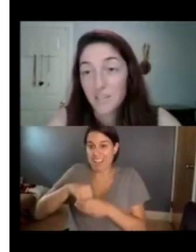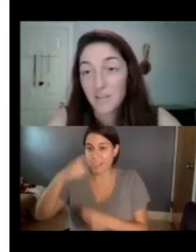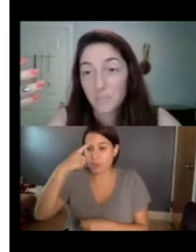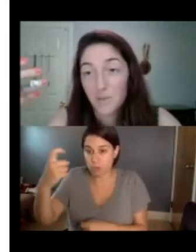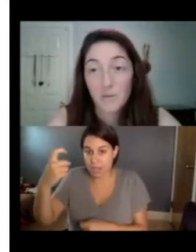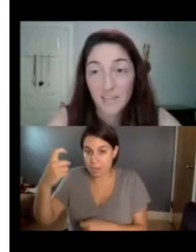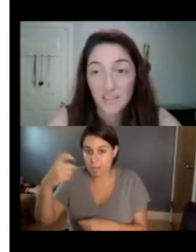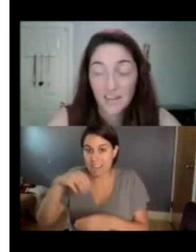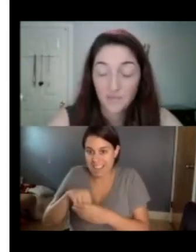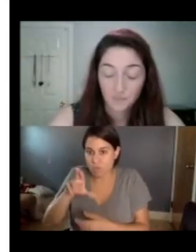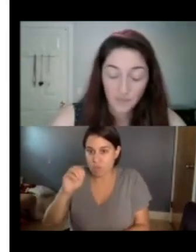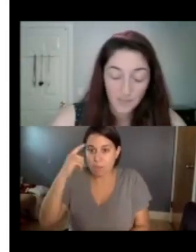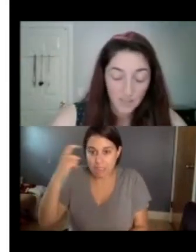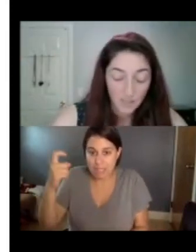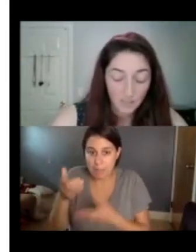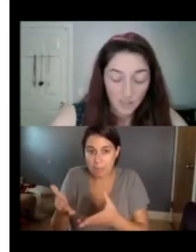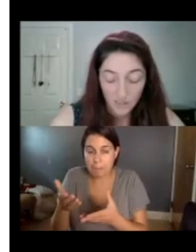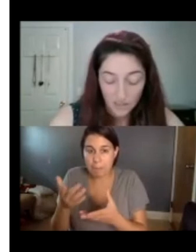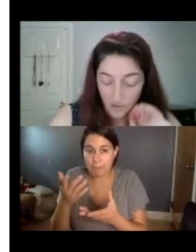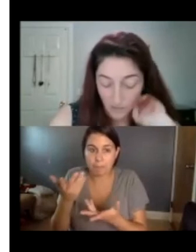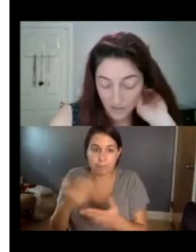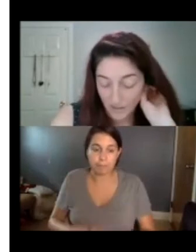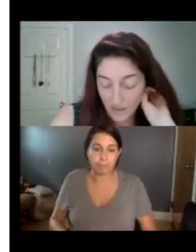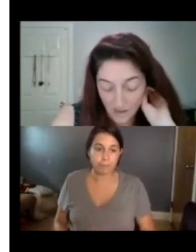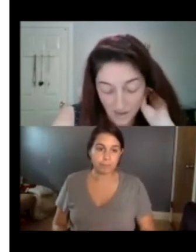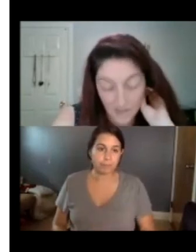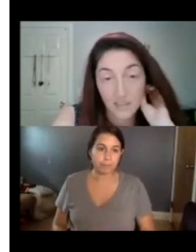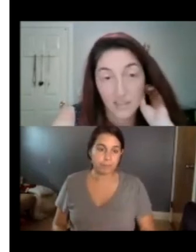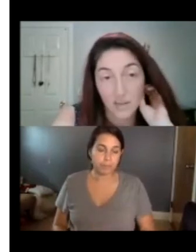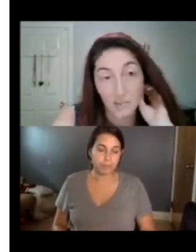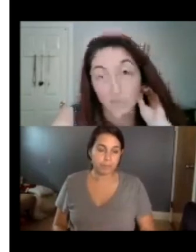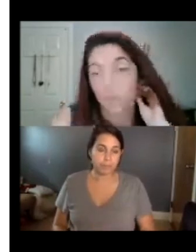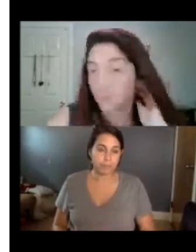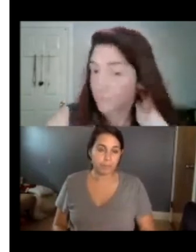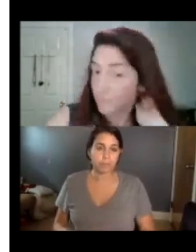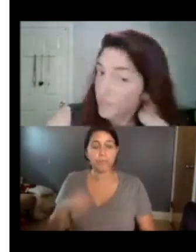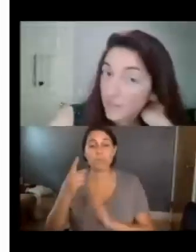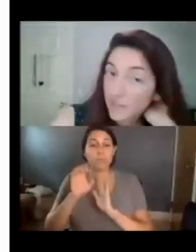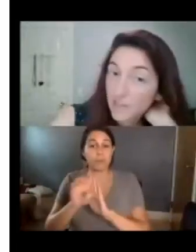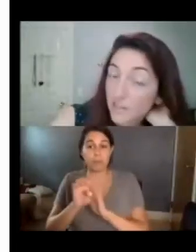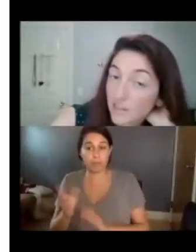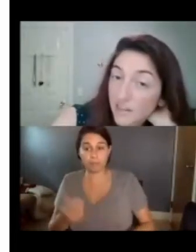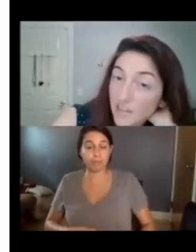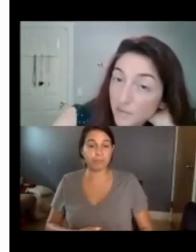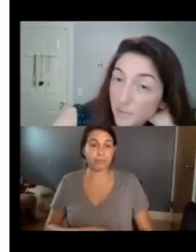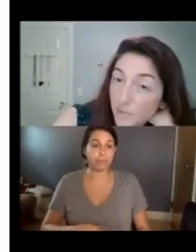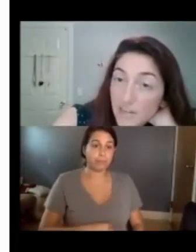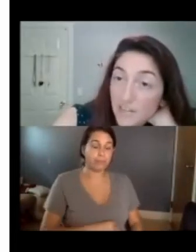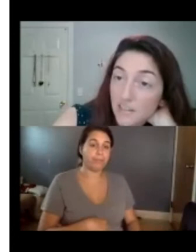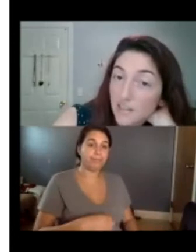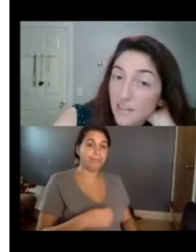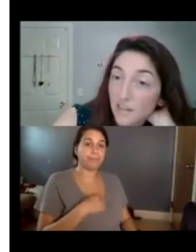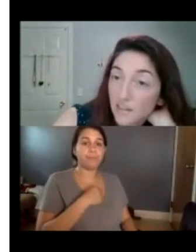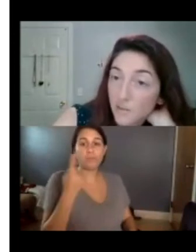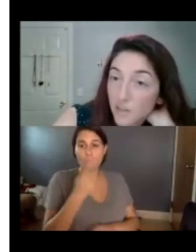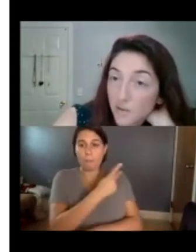the REM sleep dreaming state. So as an example, here's an example from a